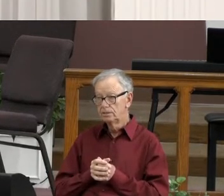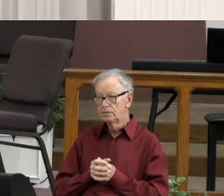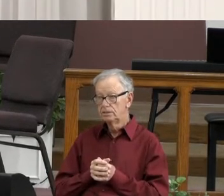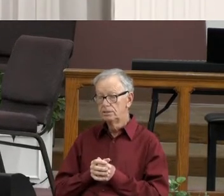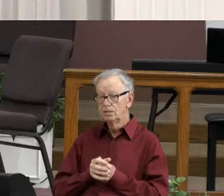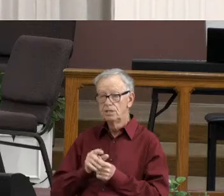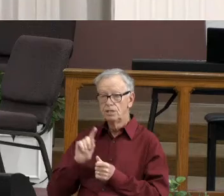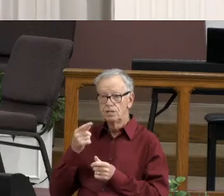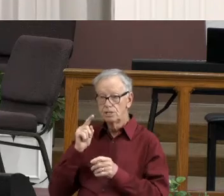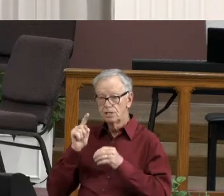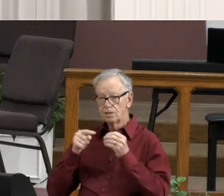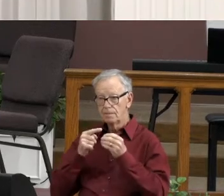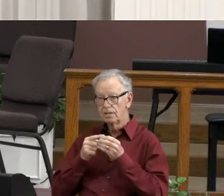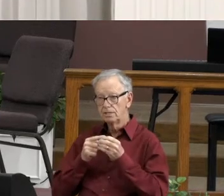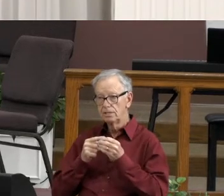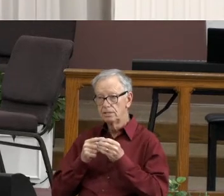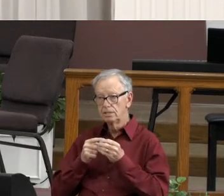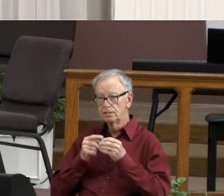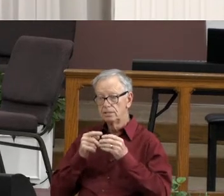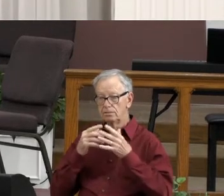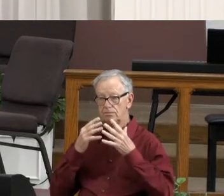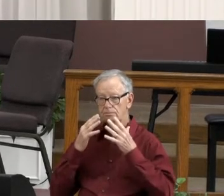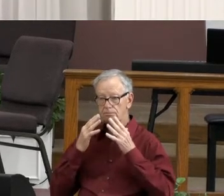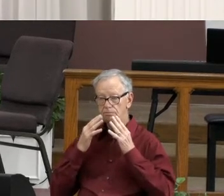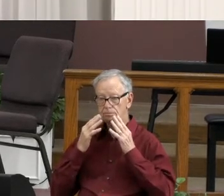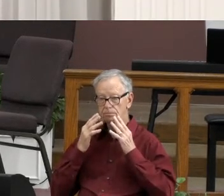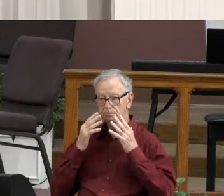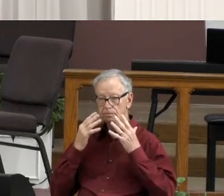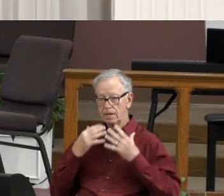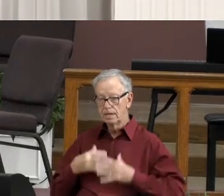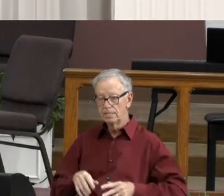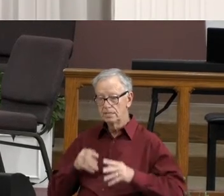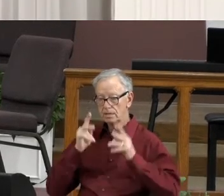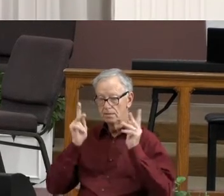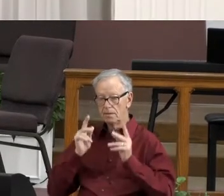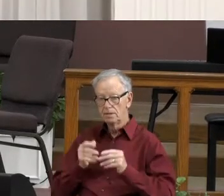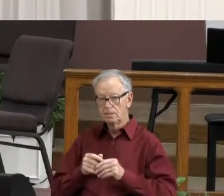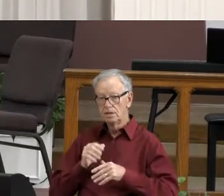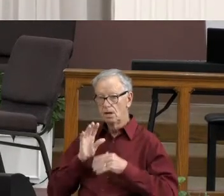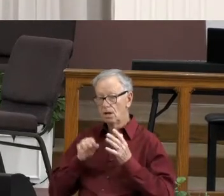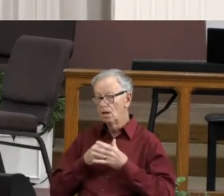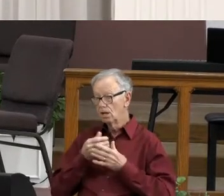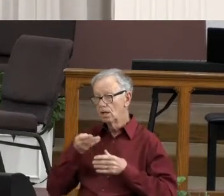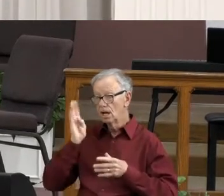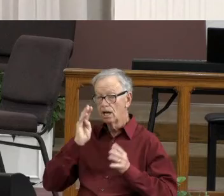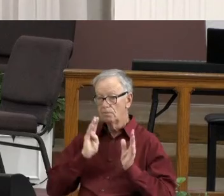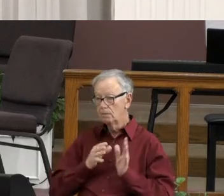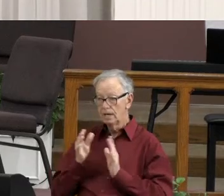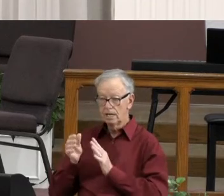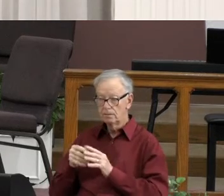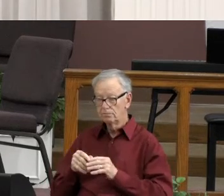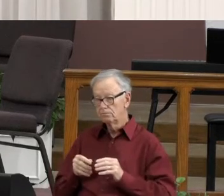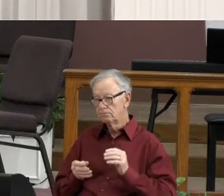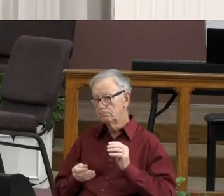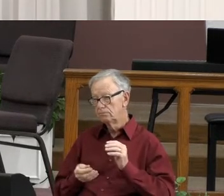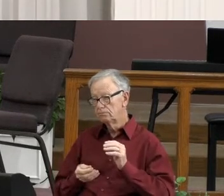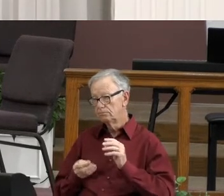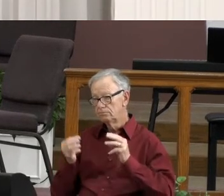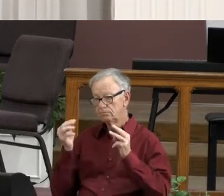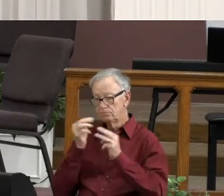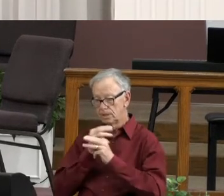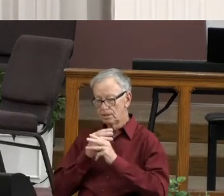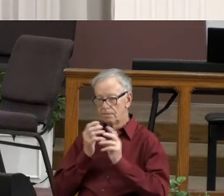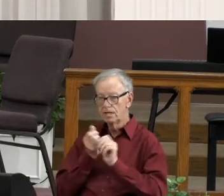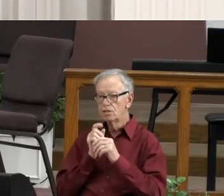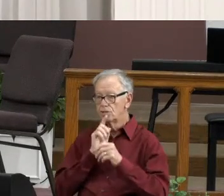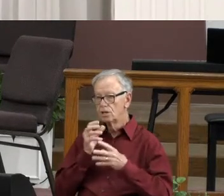Is it just about the physical bodies of people? Is that all God intended? Just multiply and make sure there's a lot